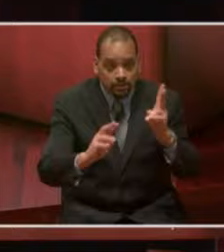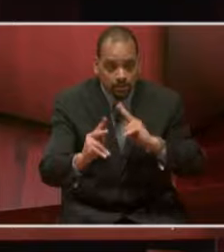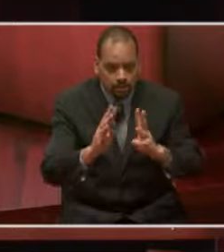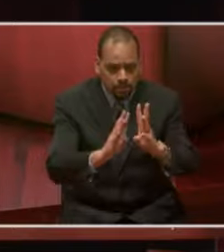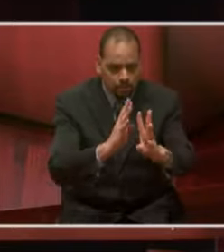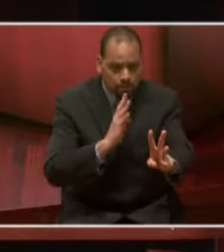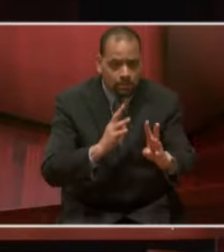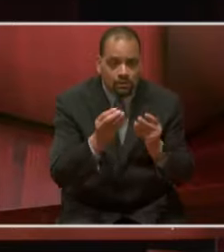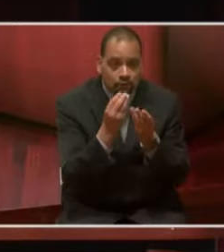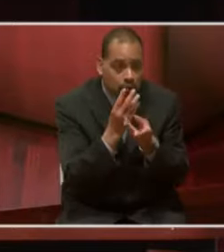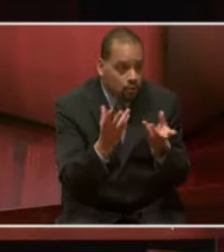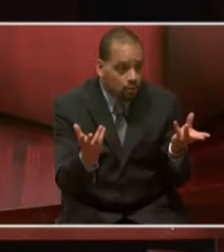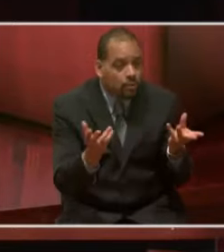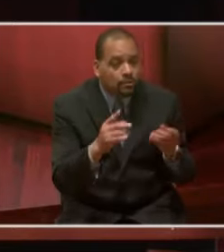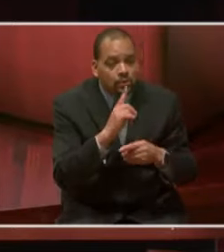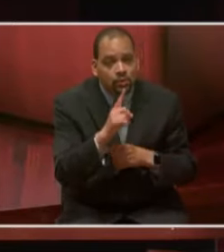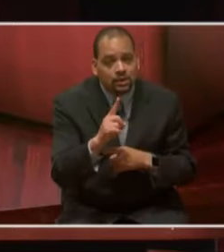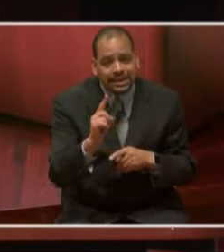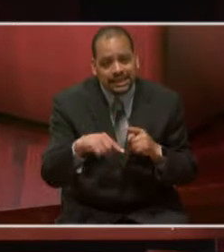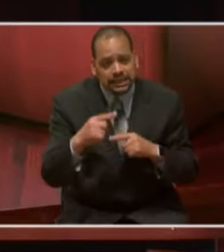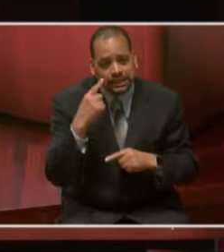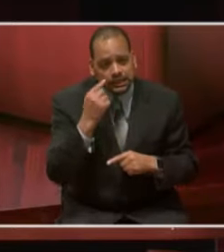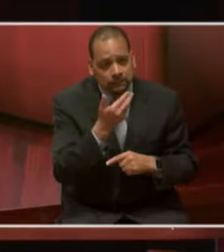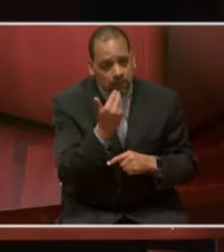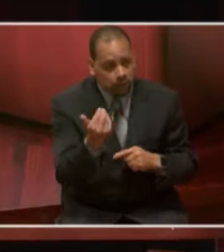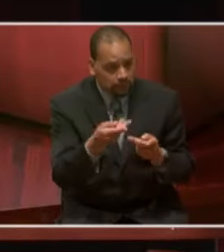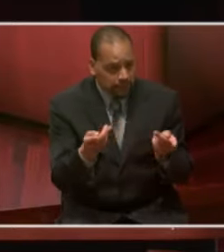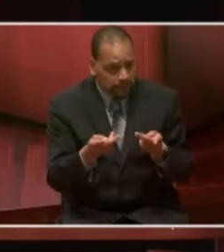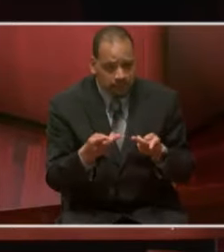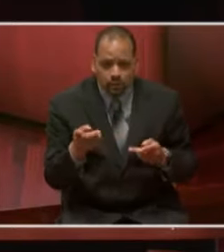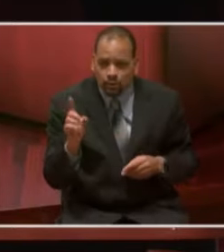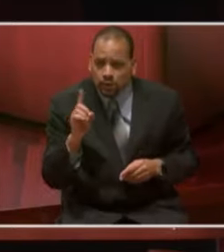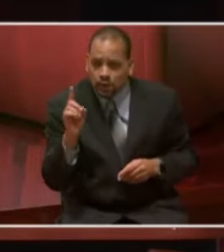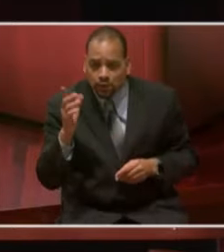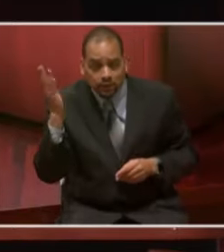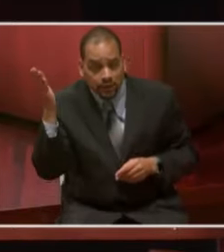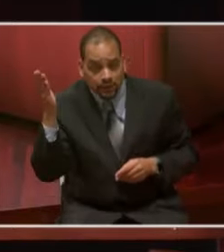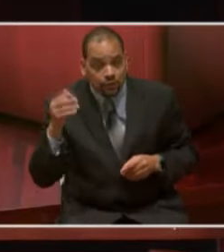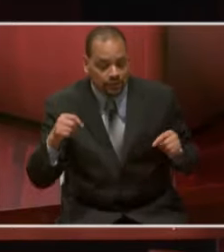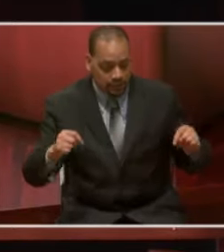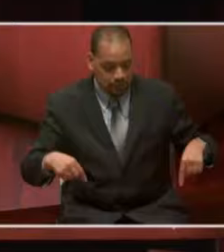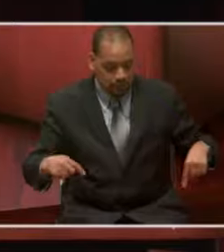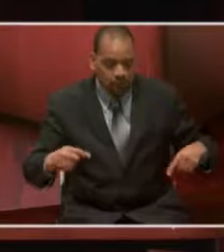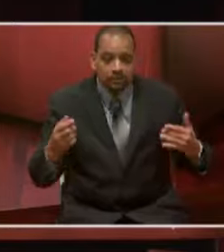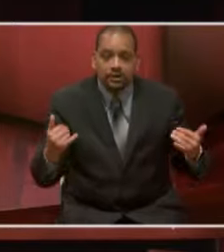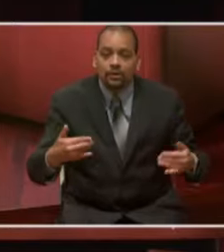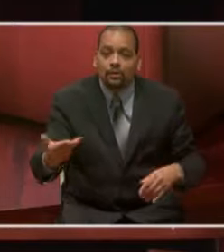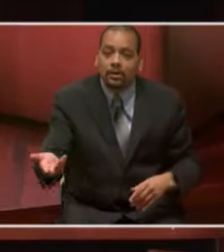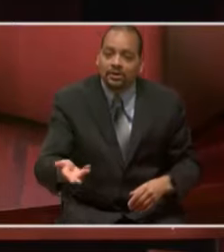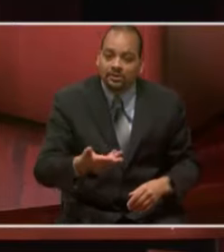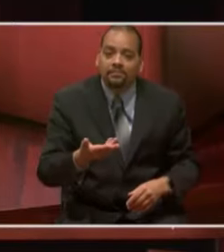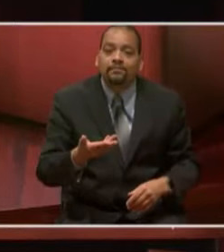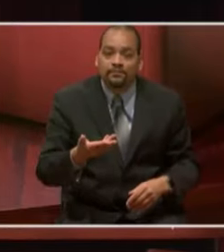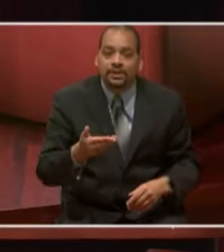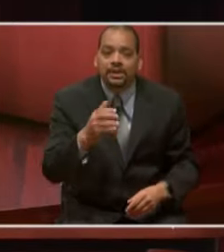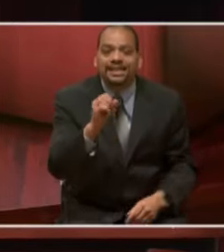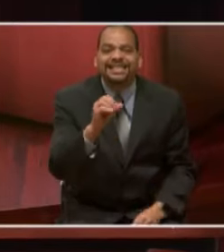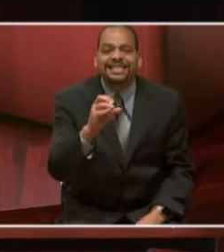A group of us, as members of Congress, went to jail. Mr. Lewis, what was it like to be in a